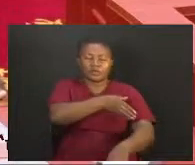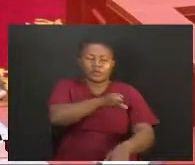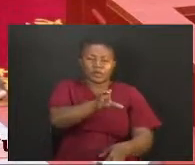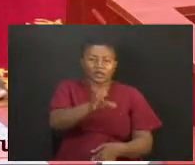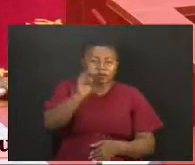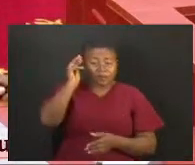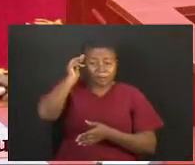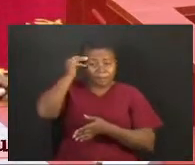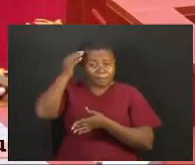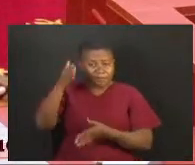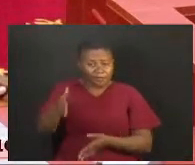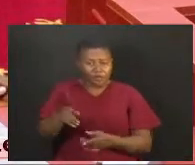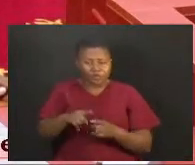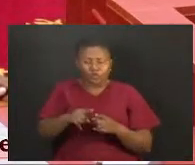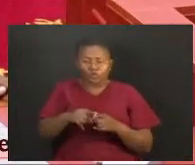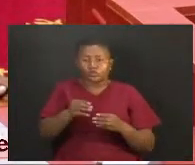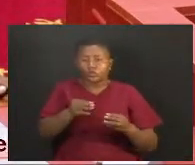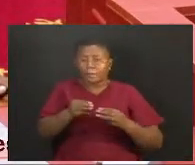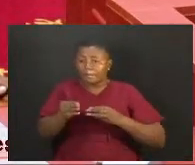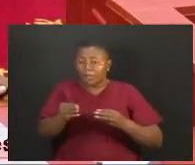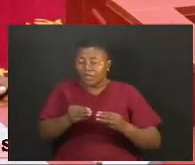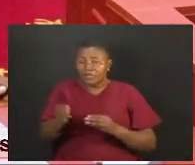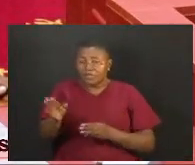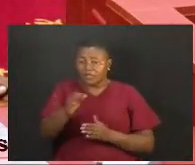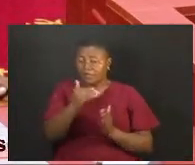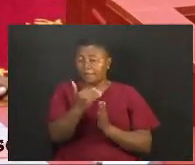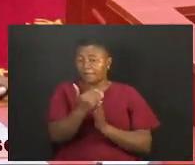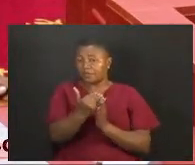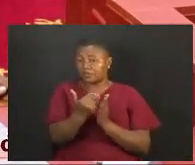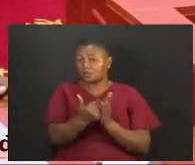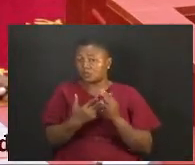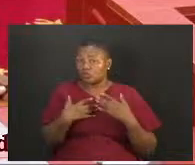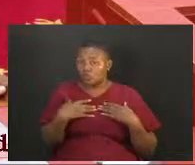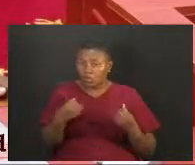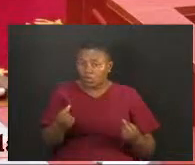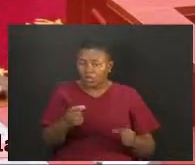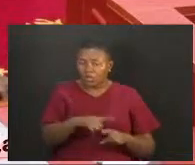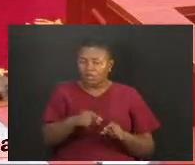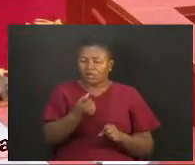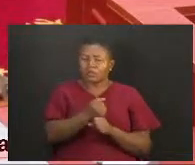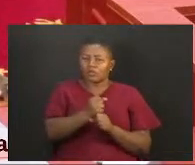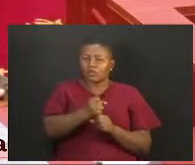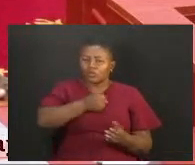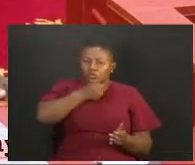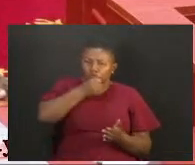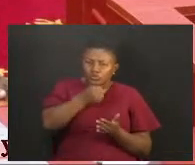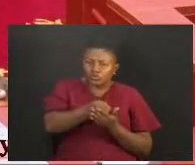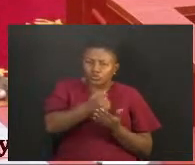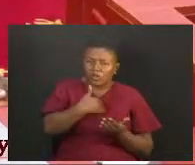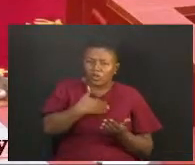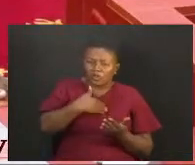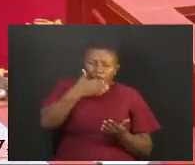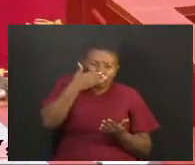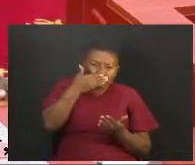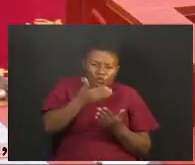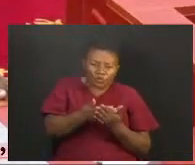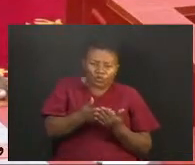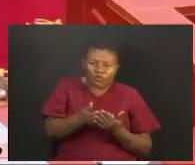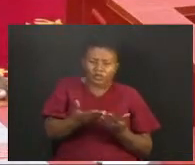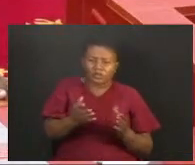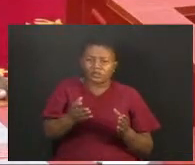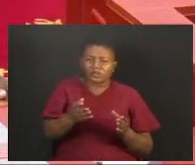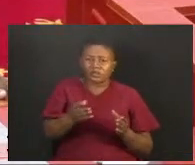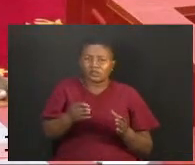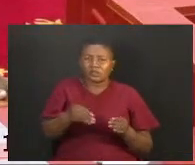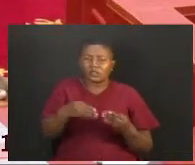to effectively manage their budget on their own, ensuring strict compliance with the commencement certificate.